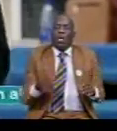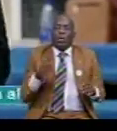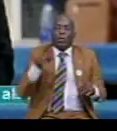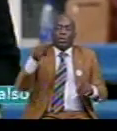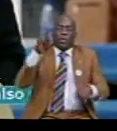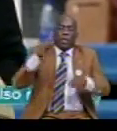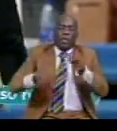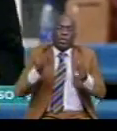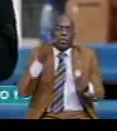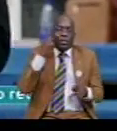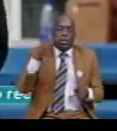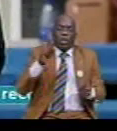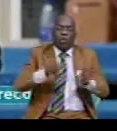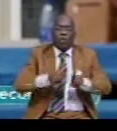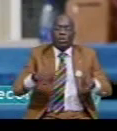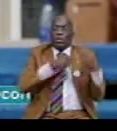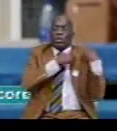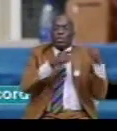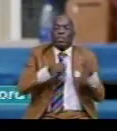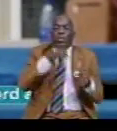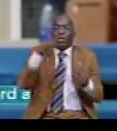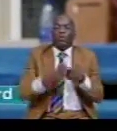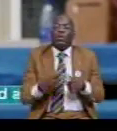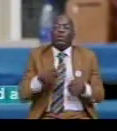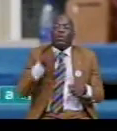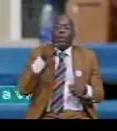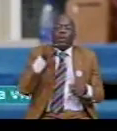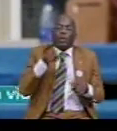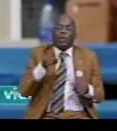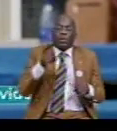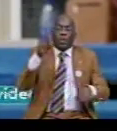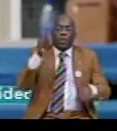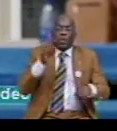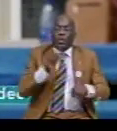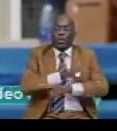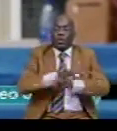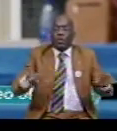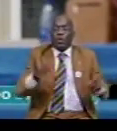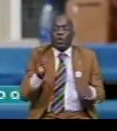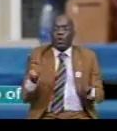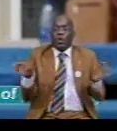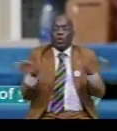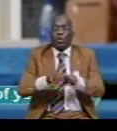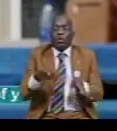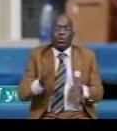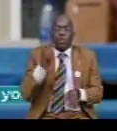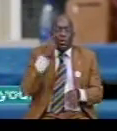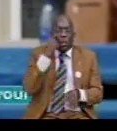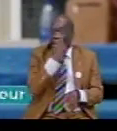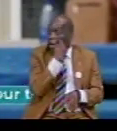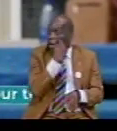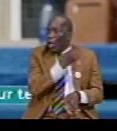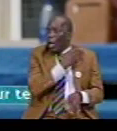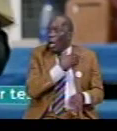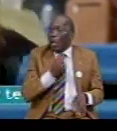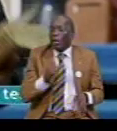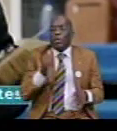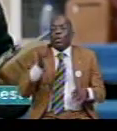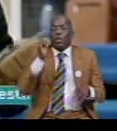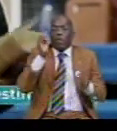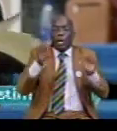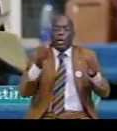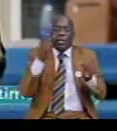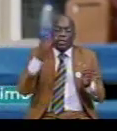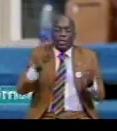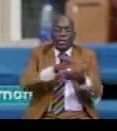lati igba yen ti mo ba nlo ninu orun mi o kin pa ojude pe ba kin pa kan kin fi kan riran mo dupe nitori pe mo riran kedere